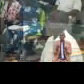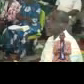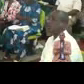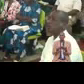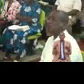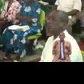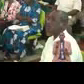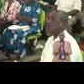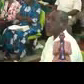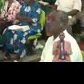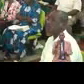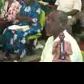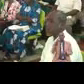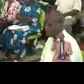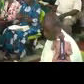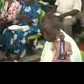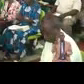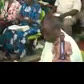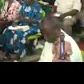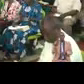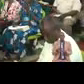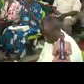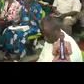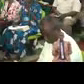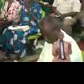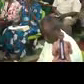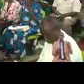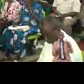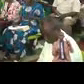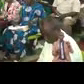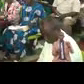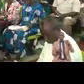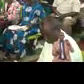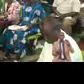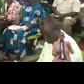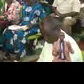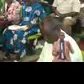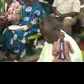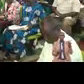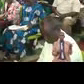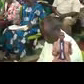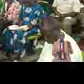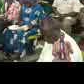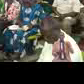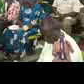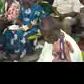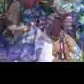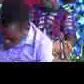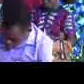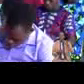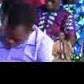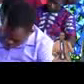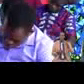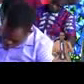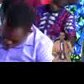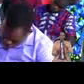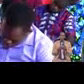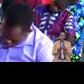destroy the works of the devil. We're looking at Galatians chapter 3. Galatians chapter